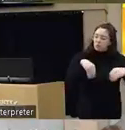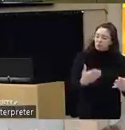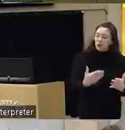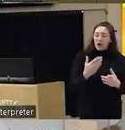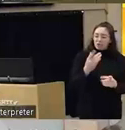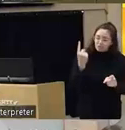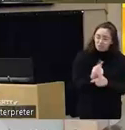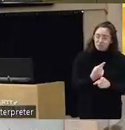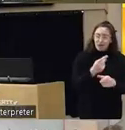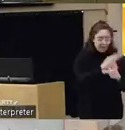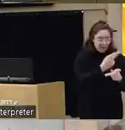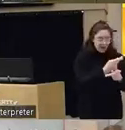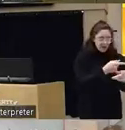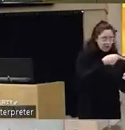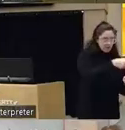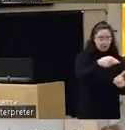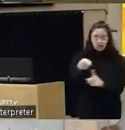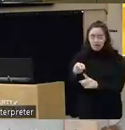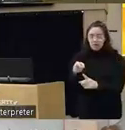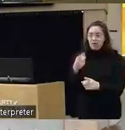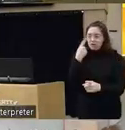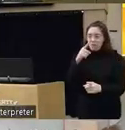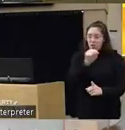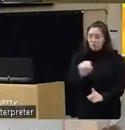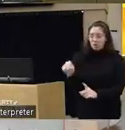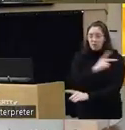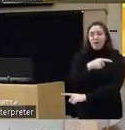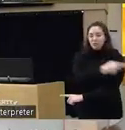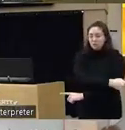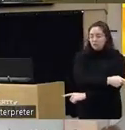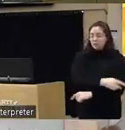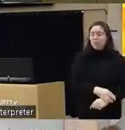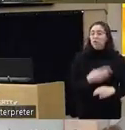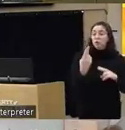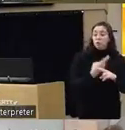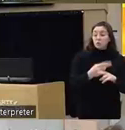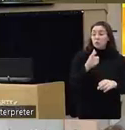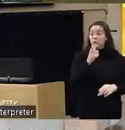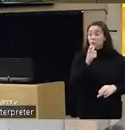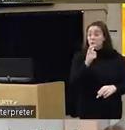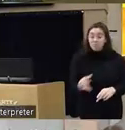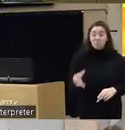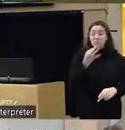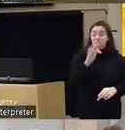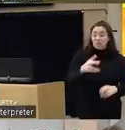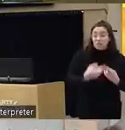right time to patients and really using the specialty expertise and resource